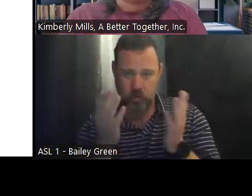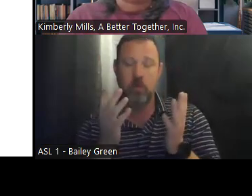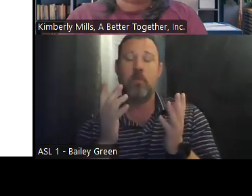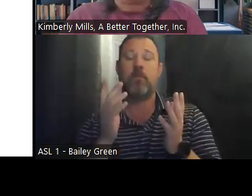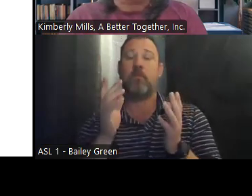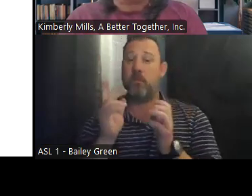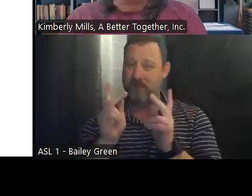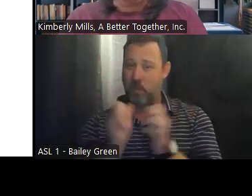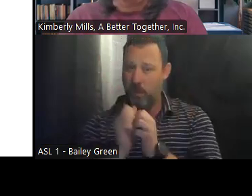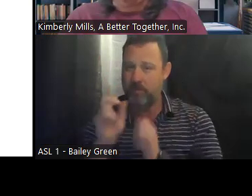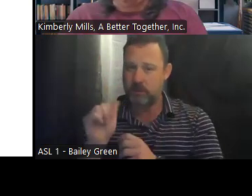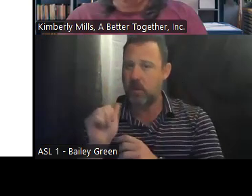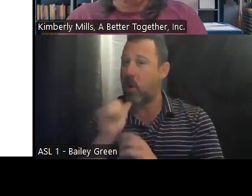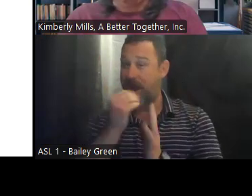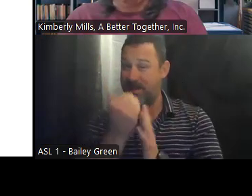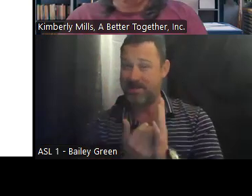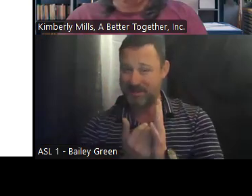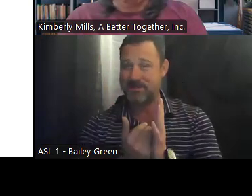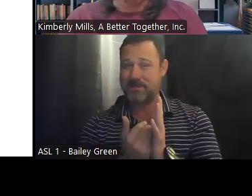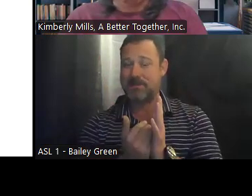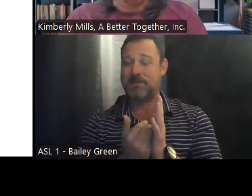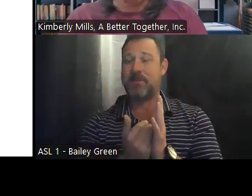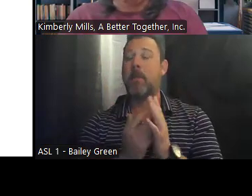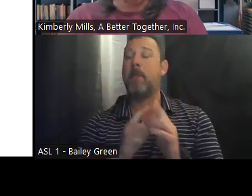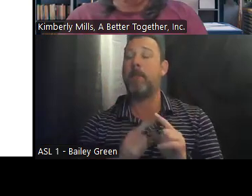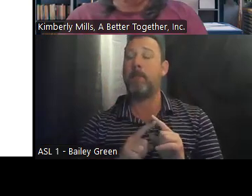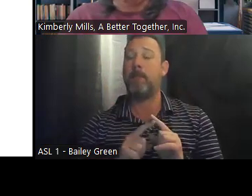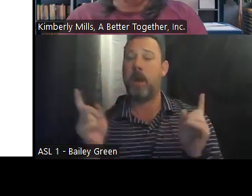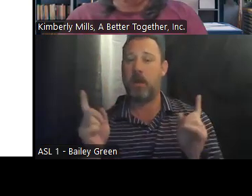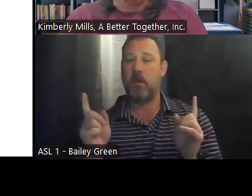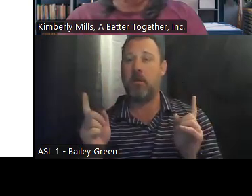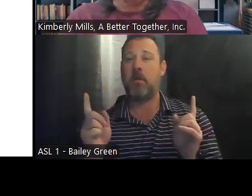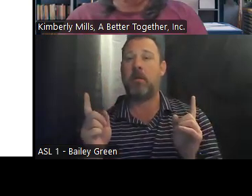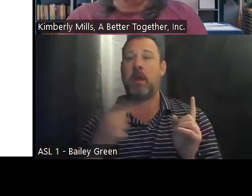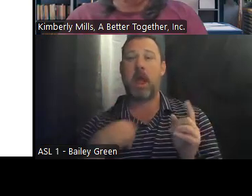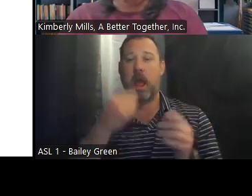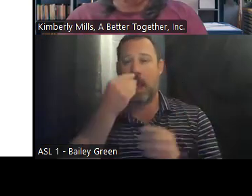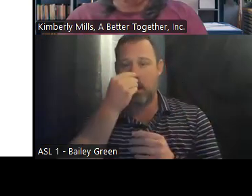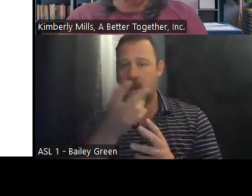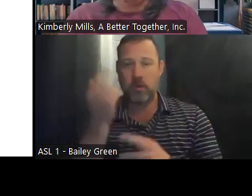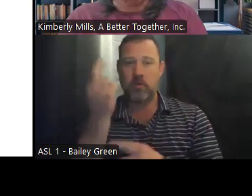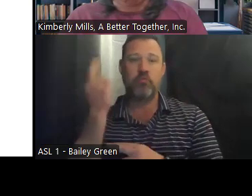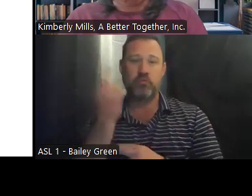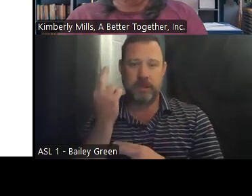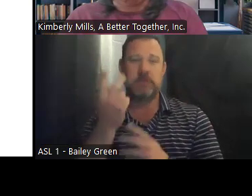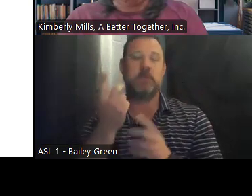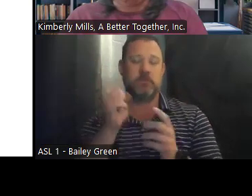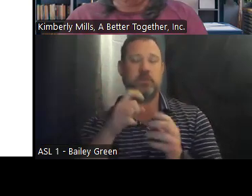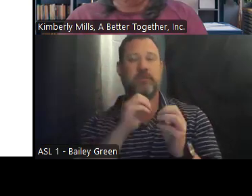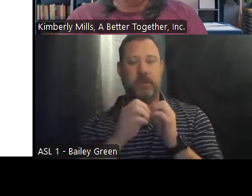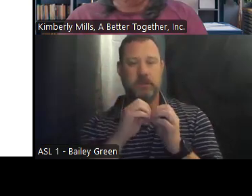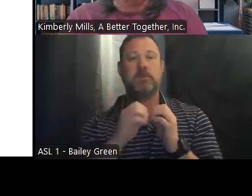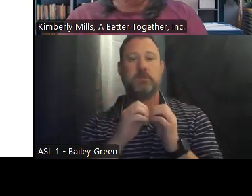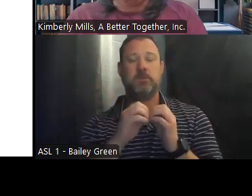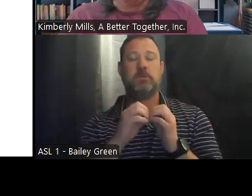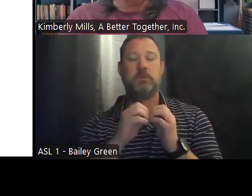with developmental disabilities are not listed here. But you know what? I don't care what your reason is. Fix it. We need to fix